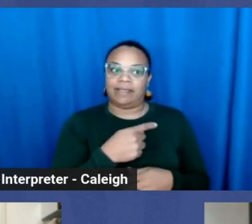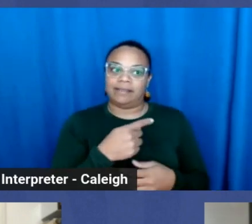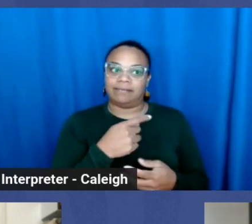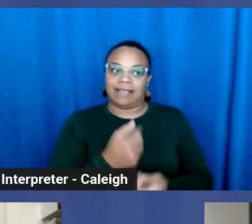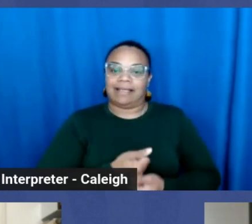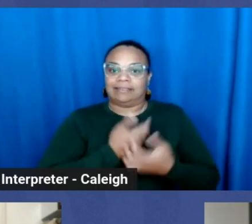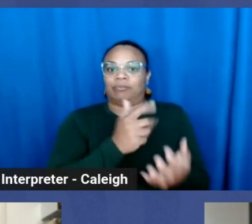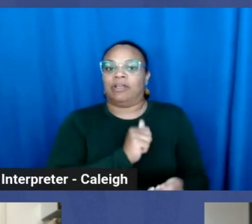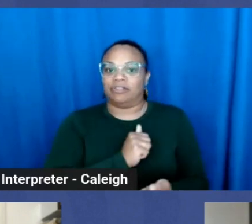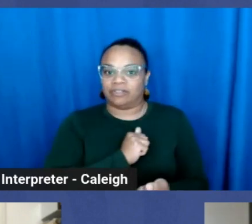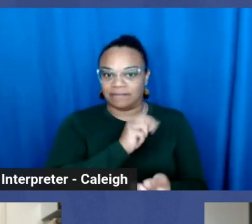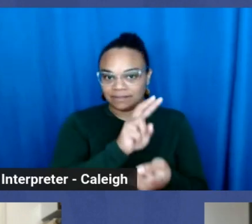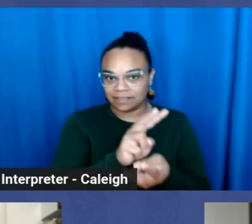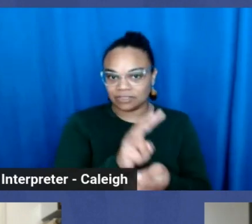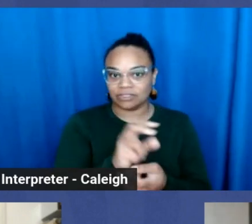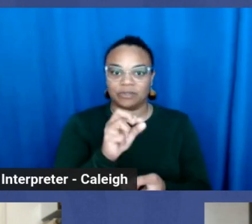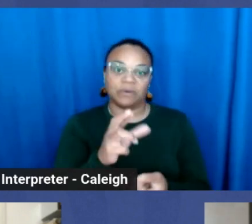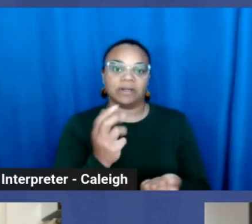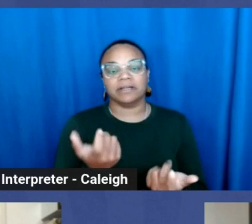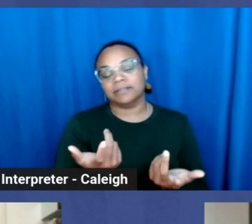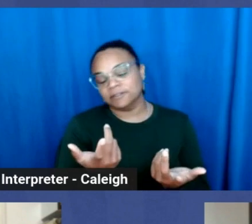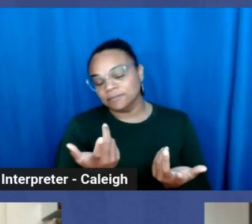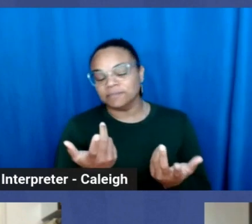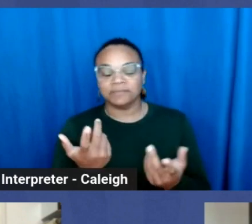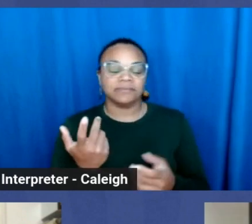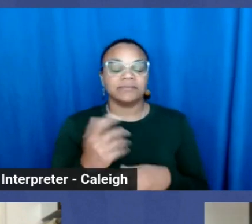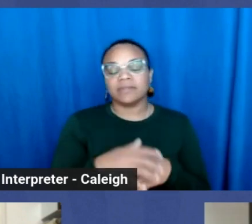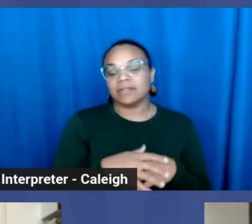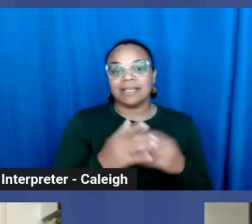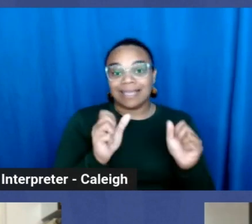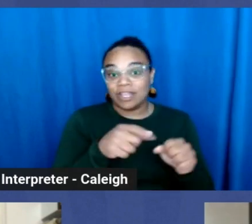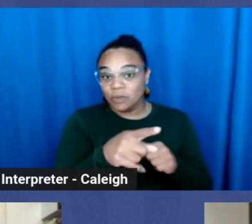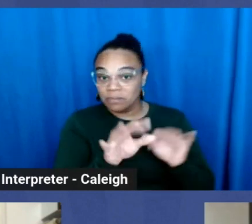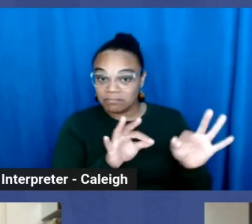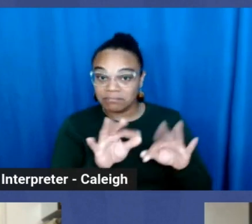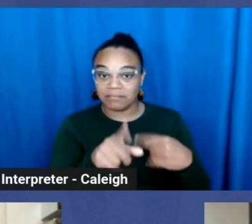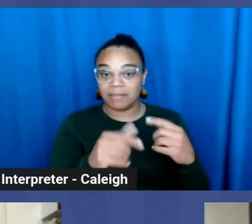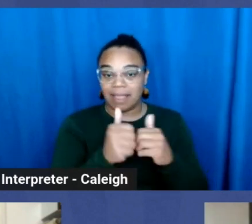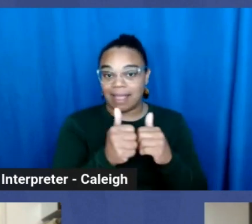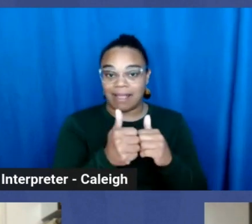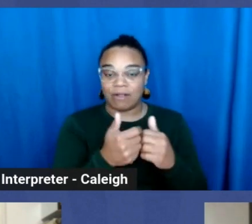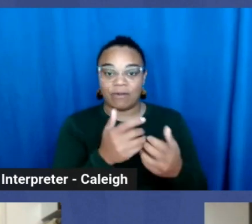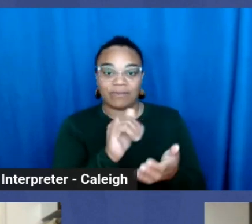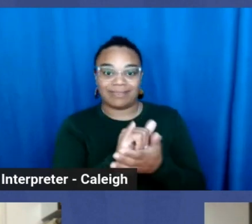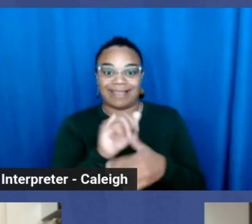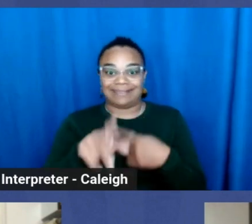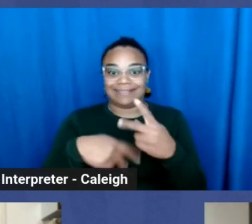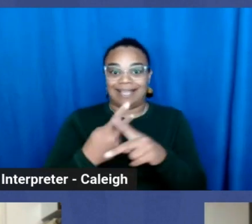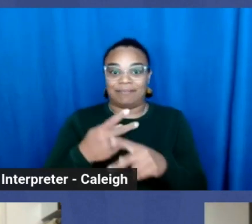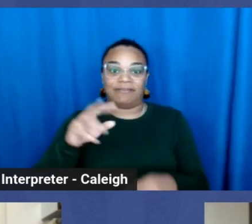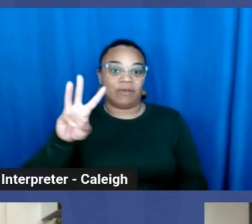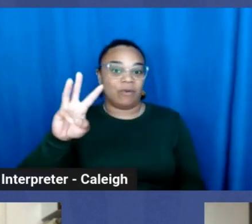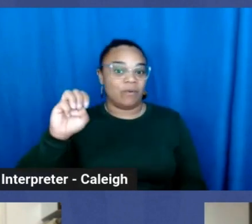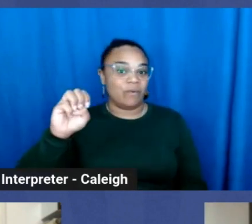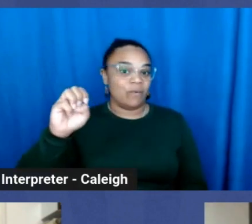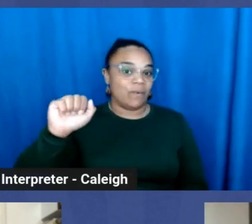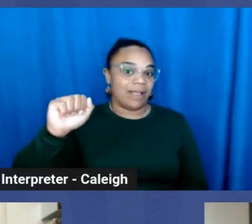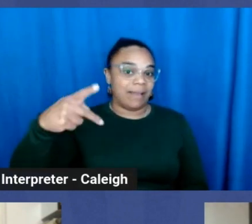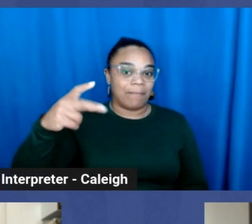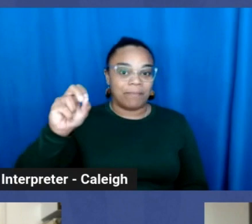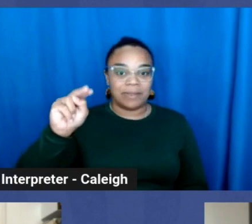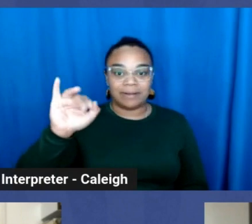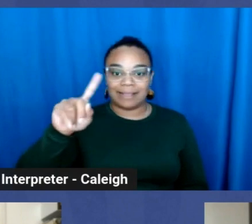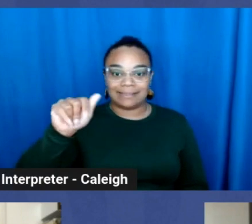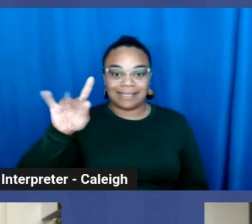or suggestive. So can you talk about how this type of weaponization has affected you and